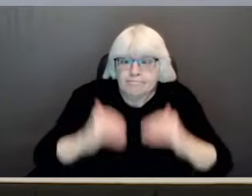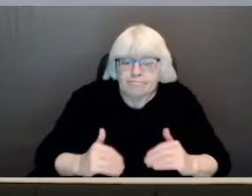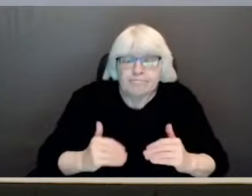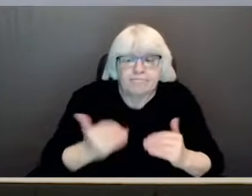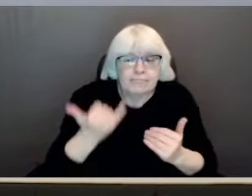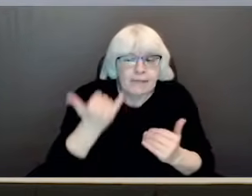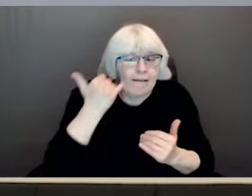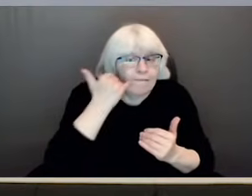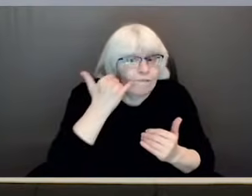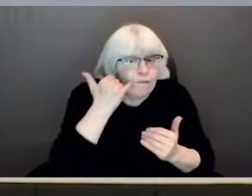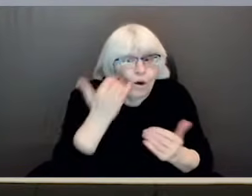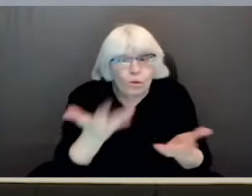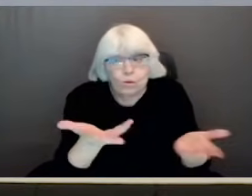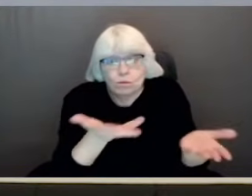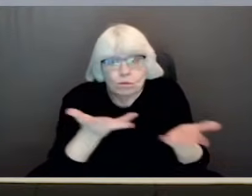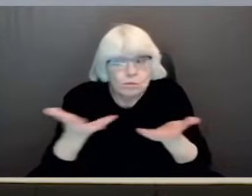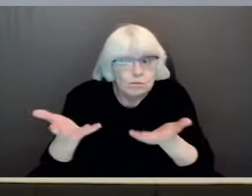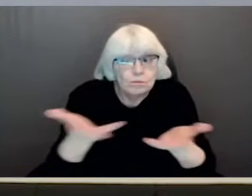Louise Martin, CBC.